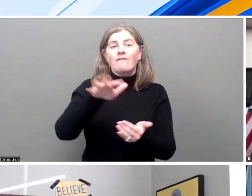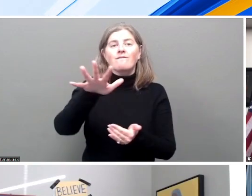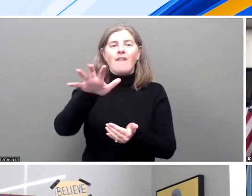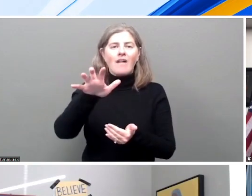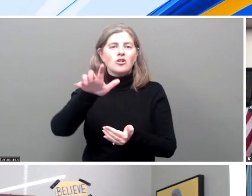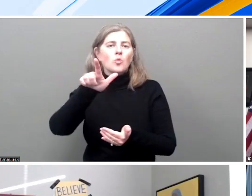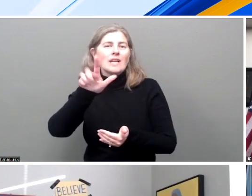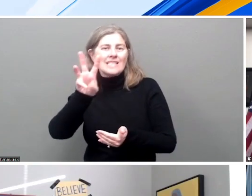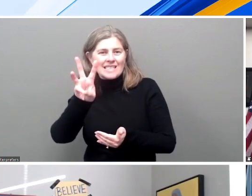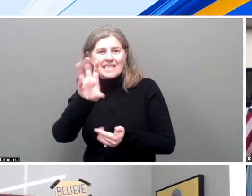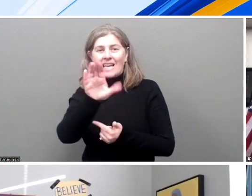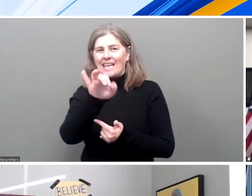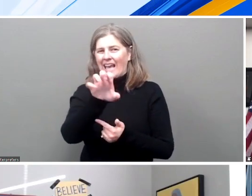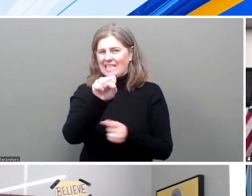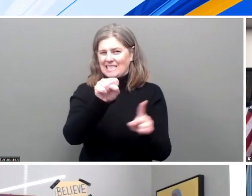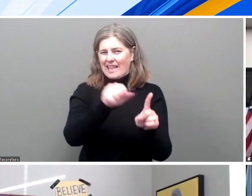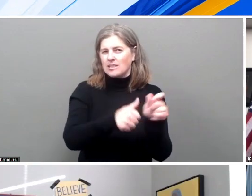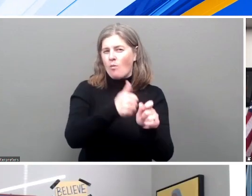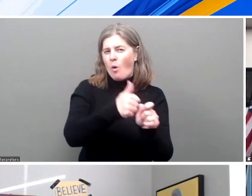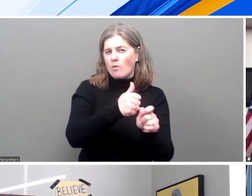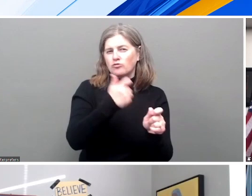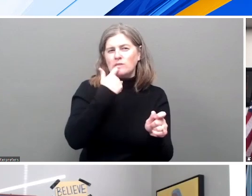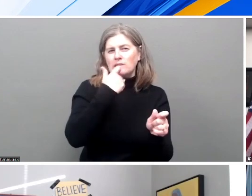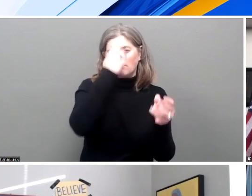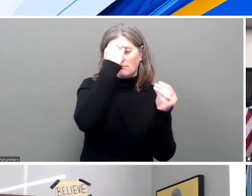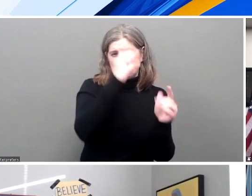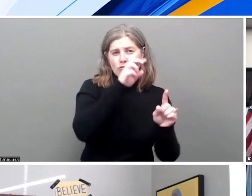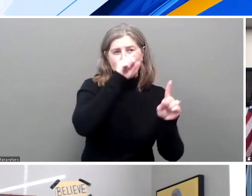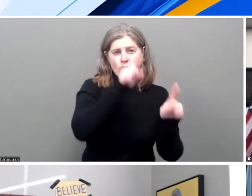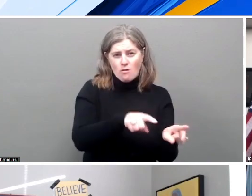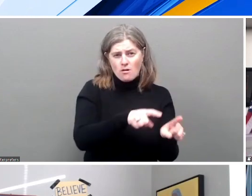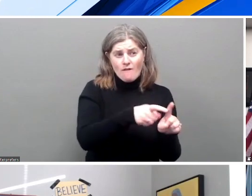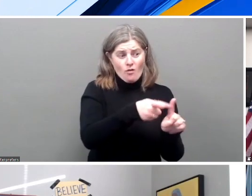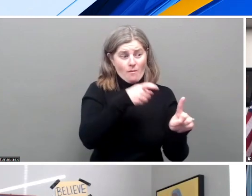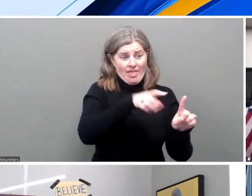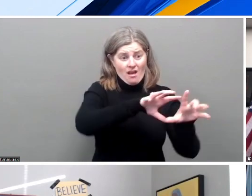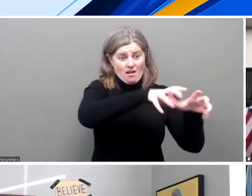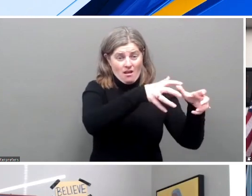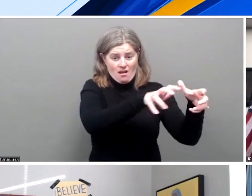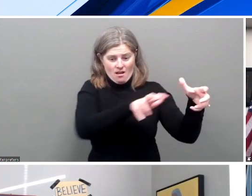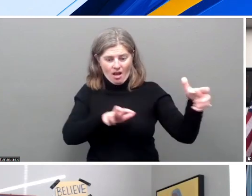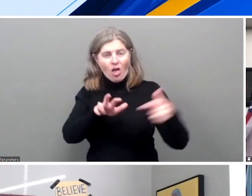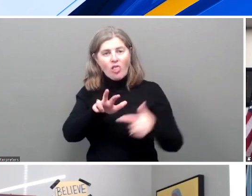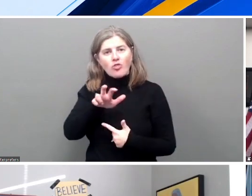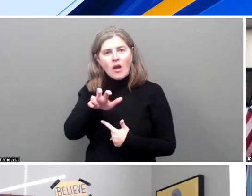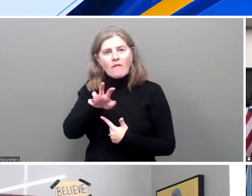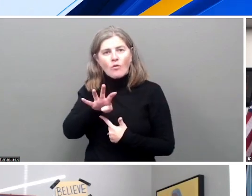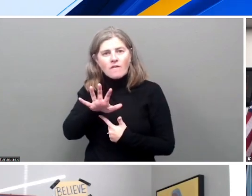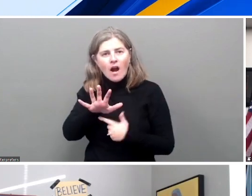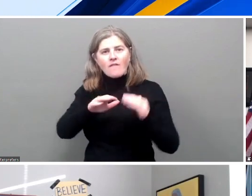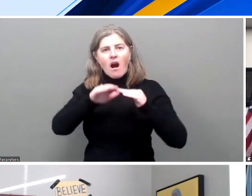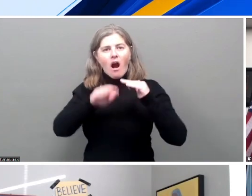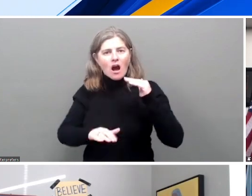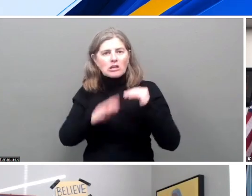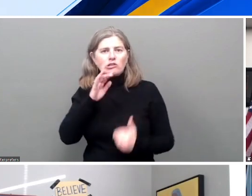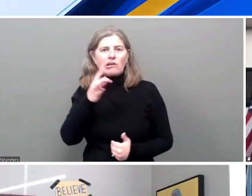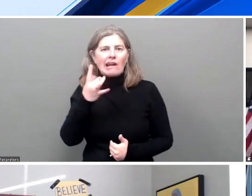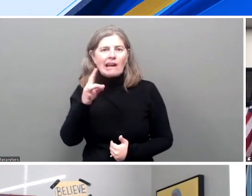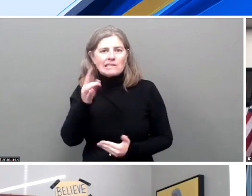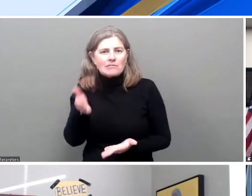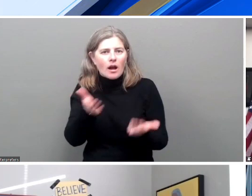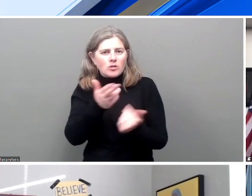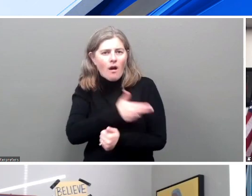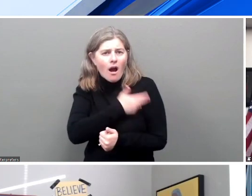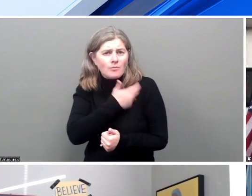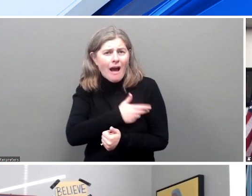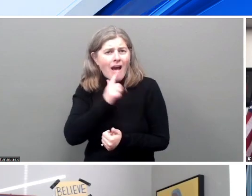60,526 cases. That's the latest epidemiology report. And of that, 345 of those under 18 have been hospitalized. And